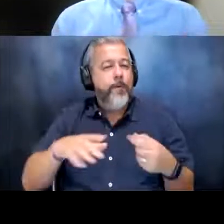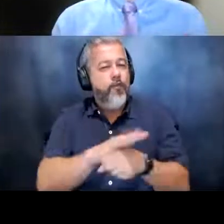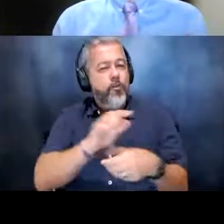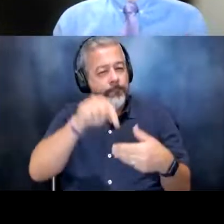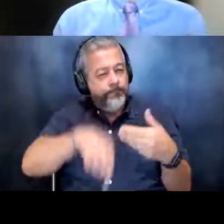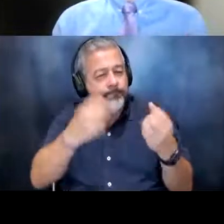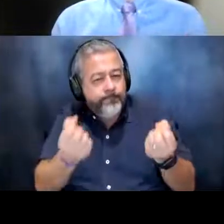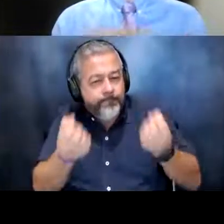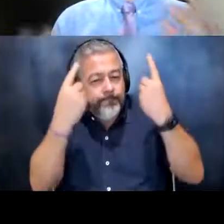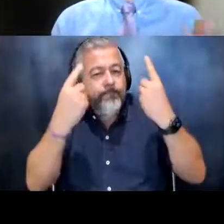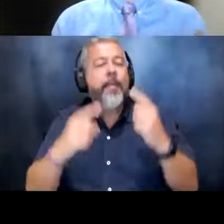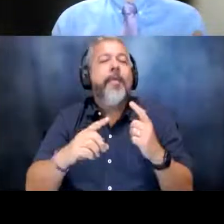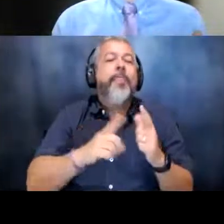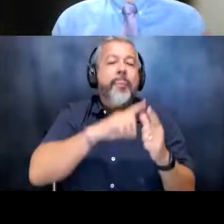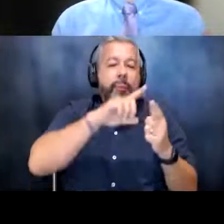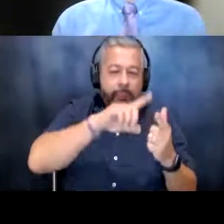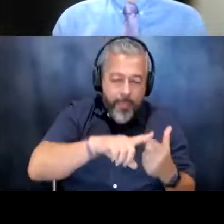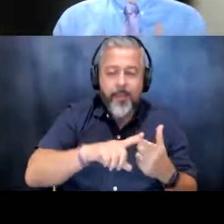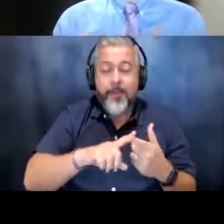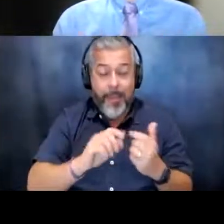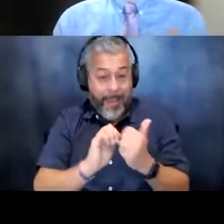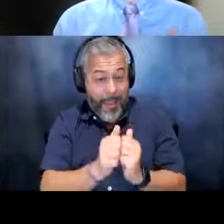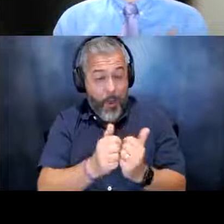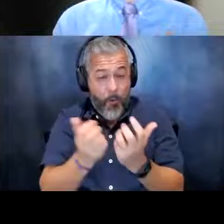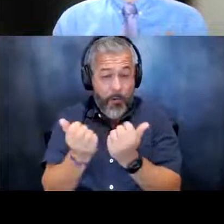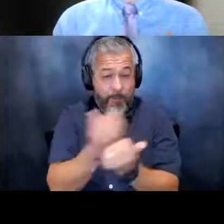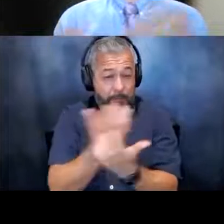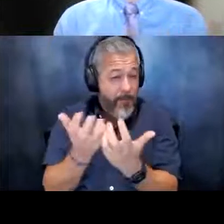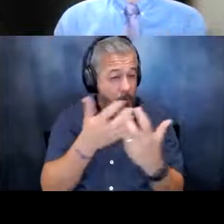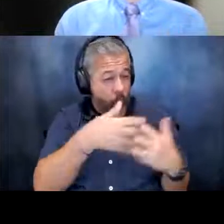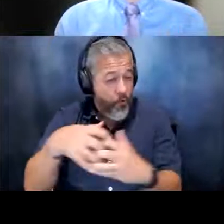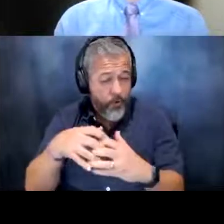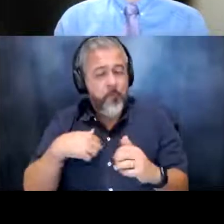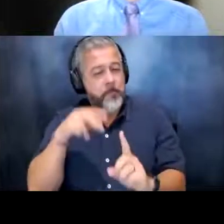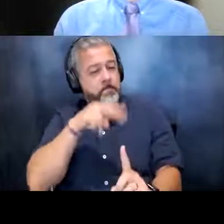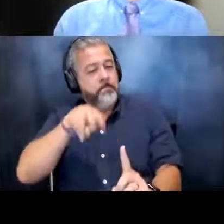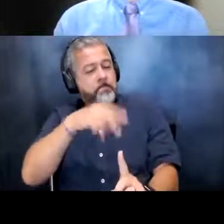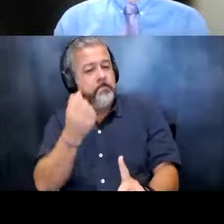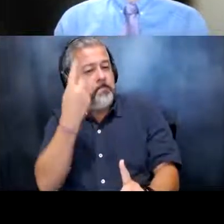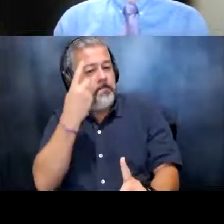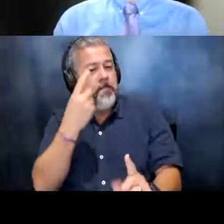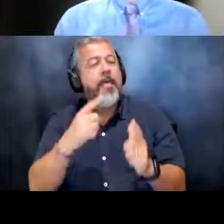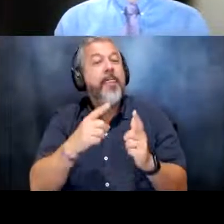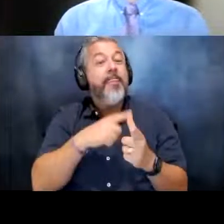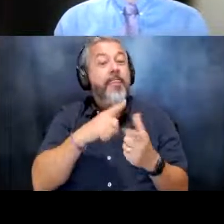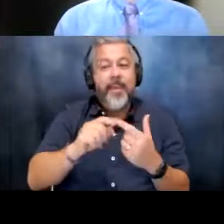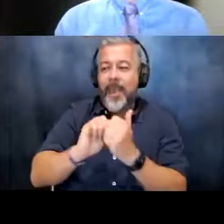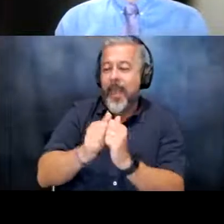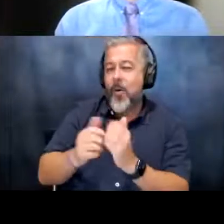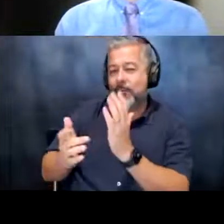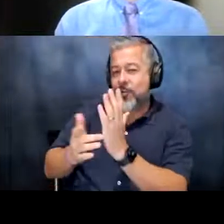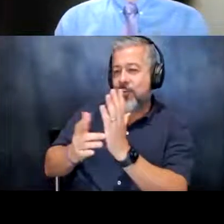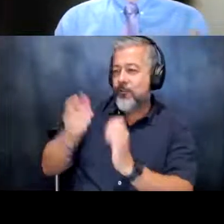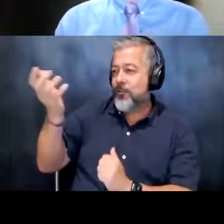understood how things work, is when we can get to the point of saying, well, how can technology be a part of that? And